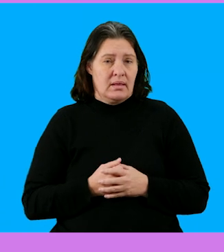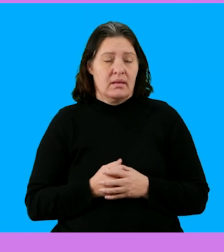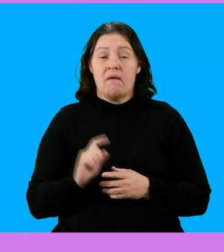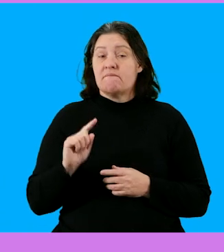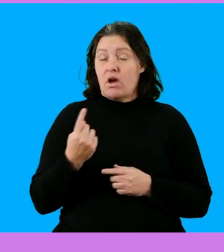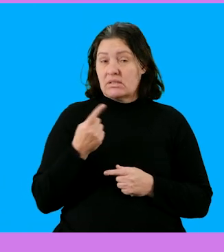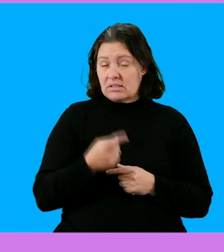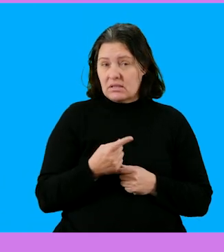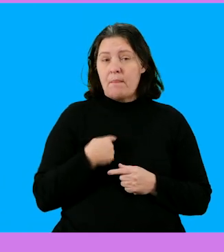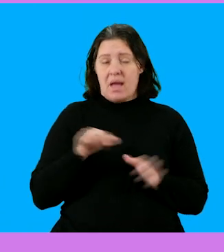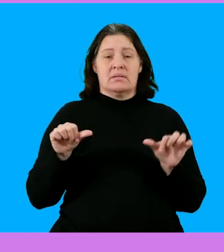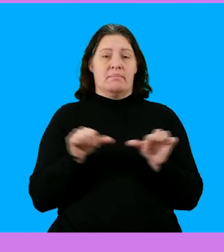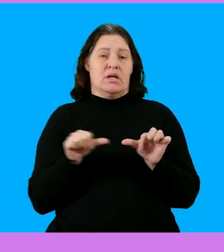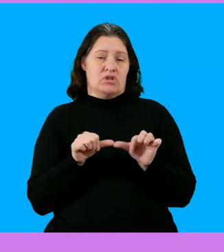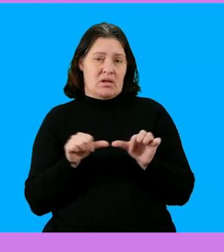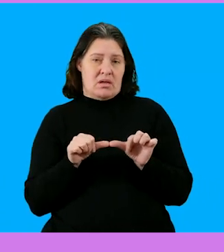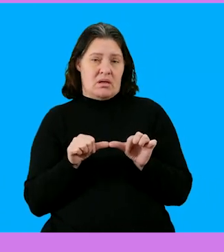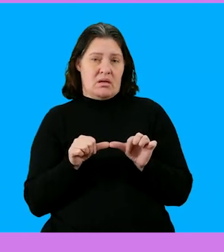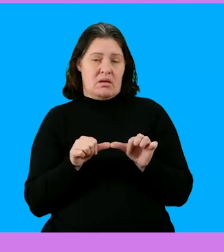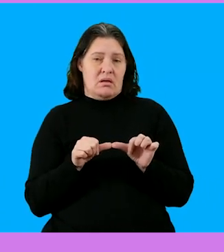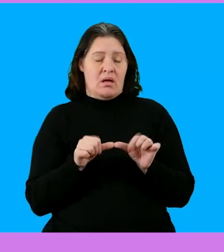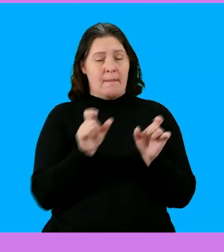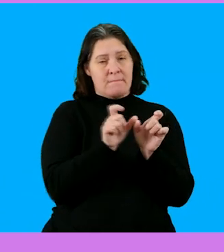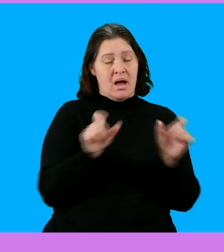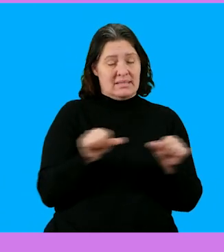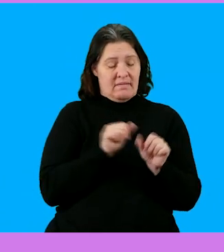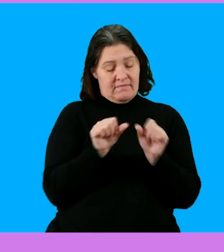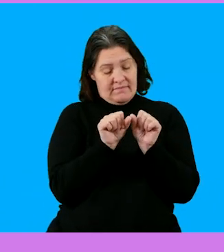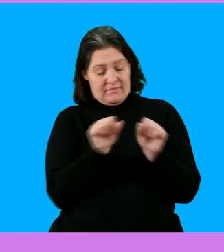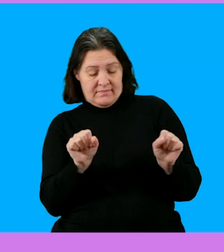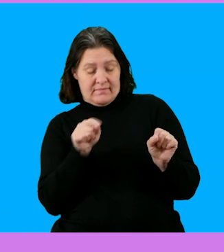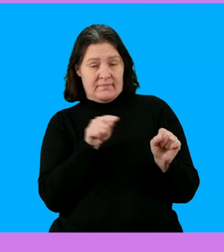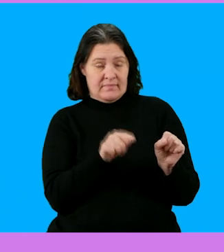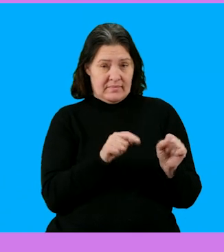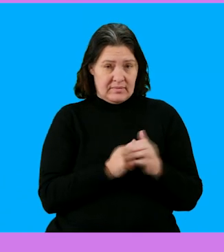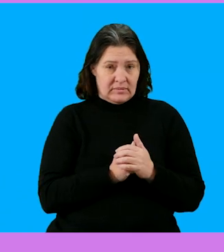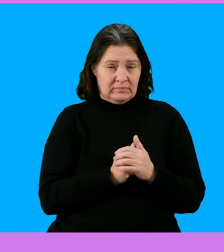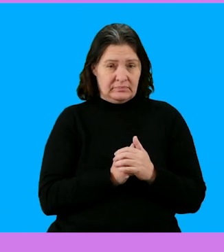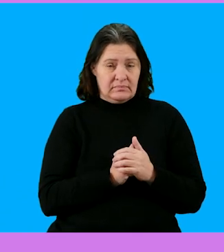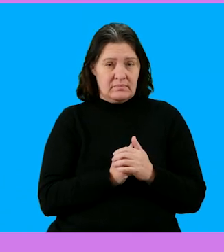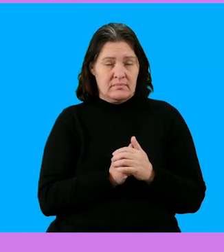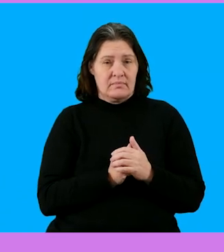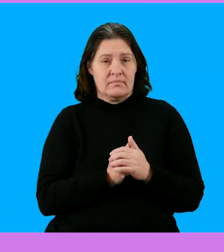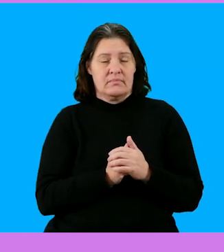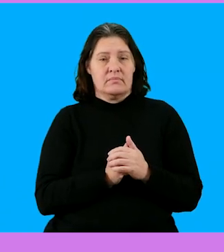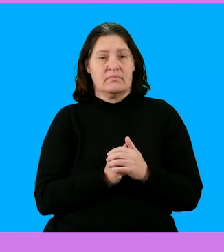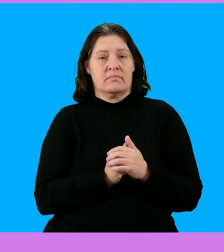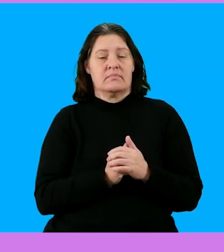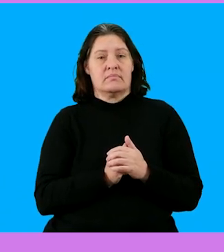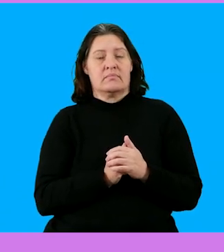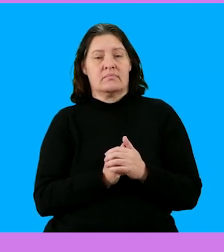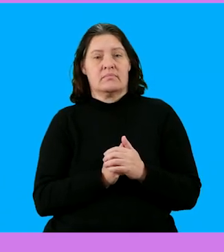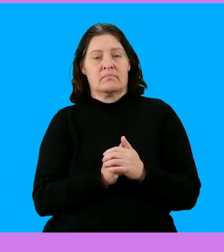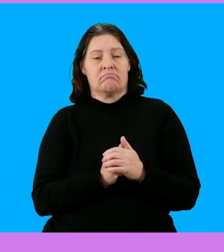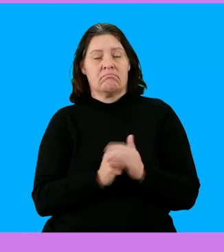thing is we have to measure our bar itself, right? Okay, so when I measure my bar here, and